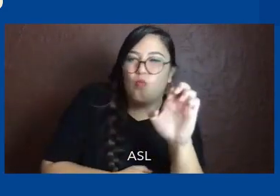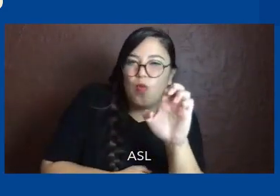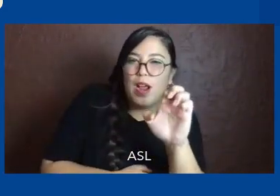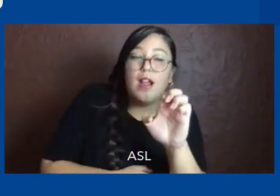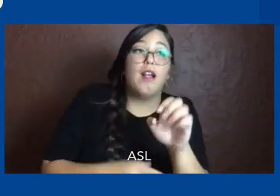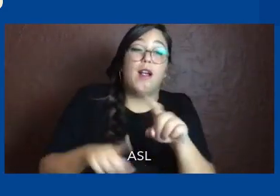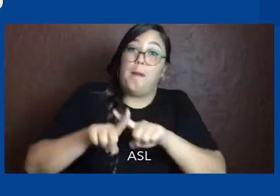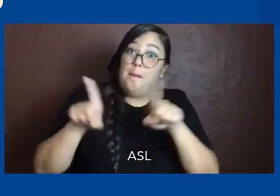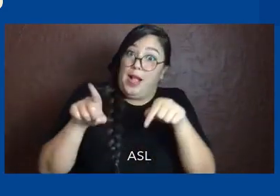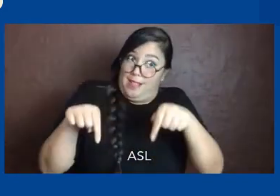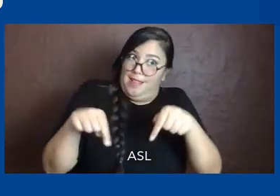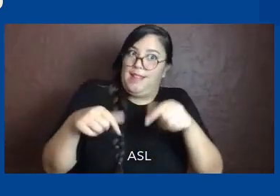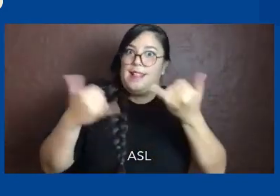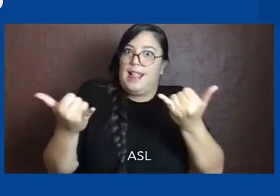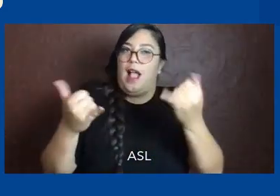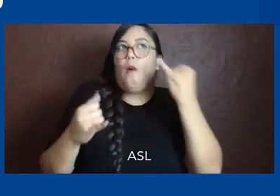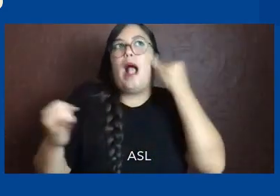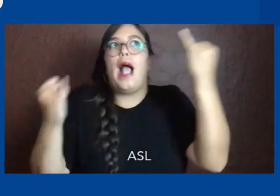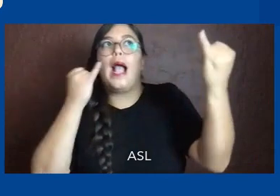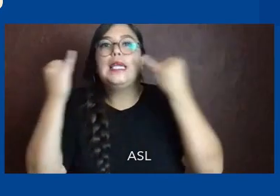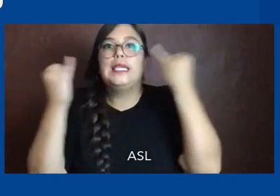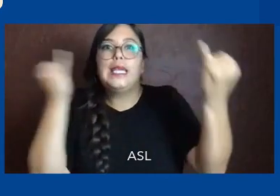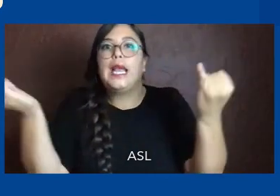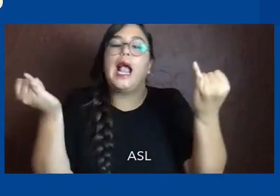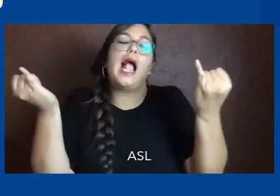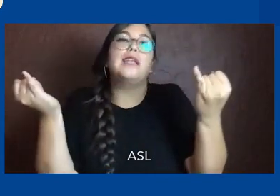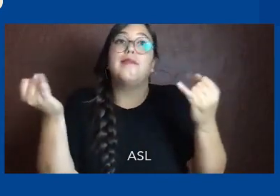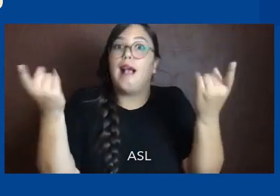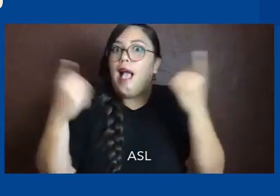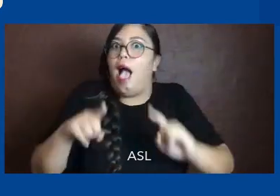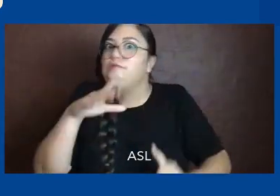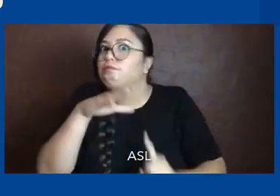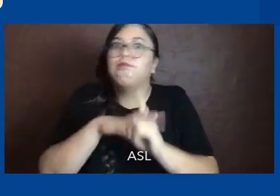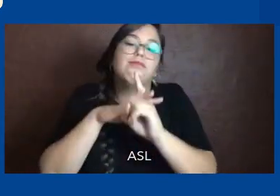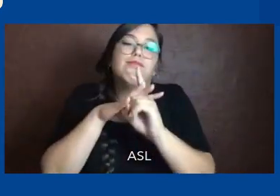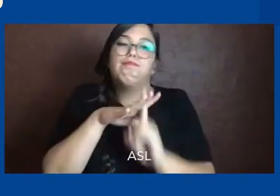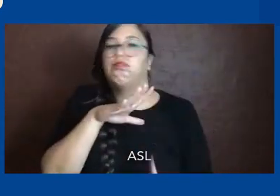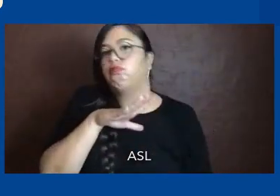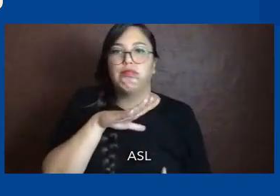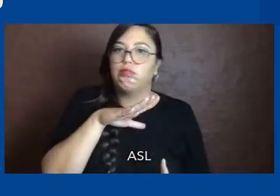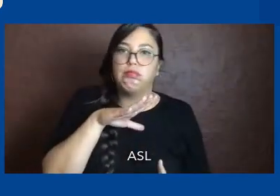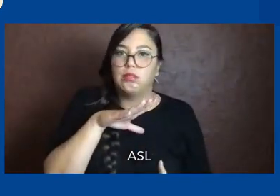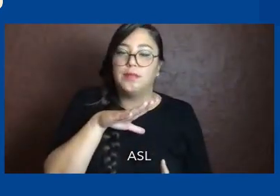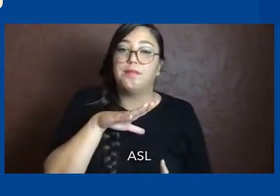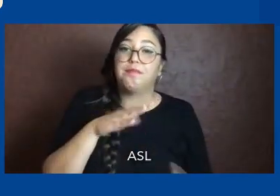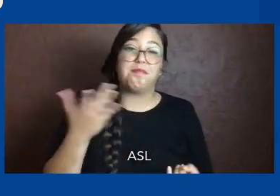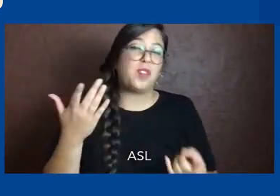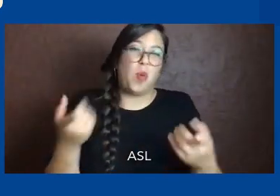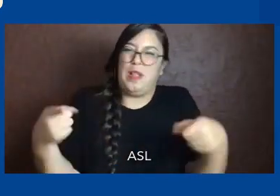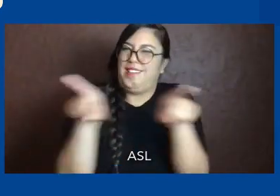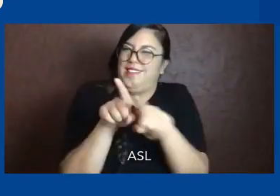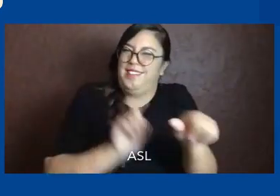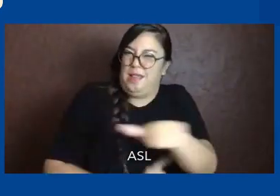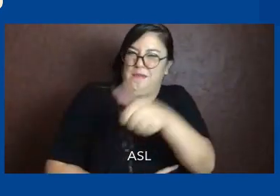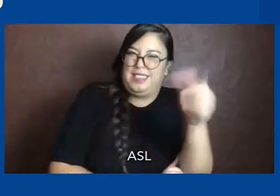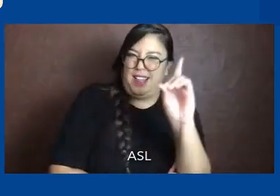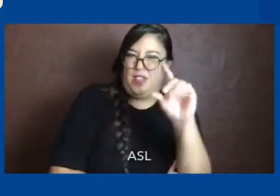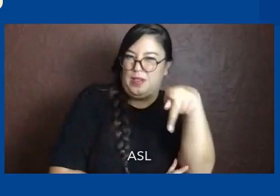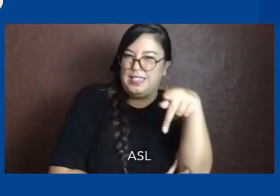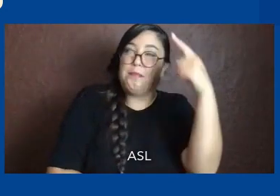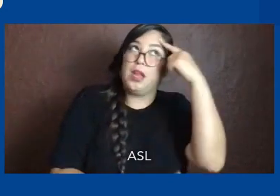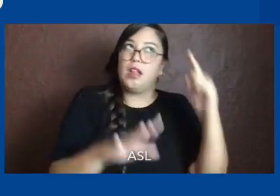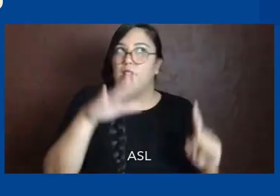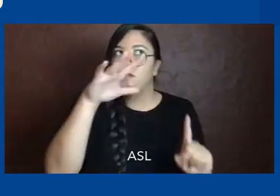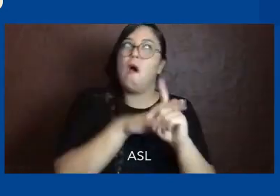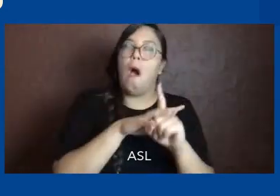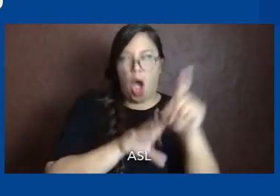traction. And so I probably was like all the other DPs of my generation, where we'd had this thought 100 or even 1,000 times. And it was like in